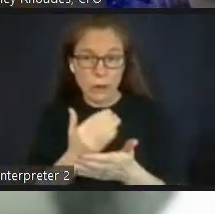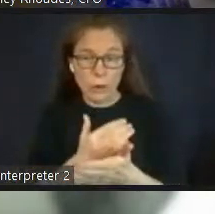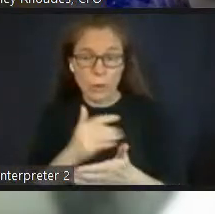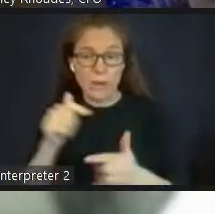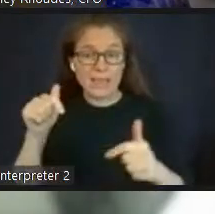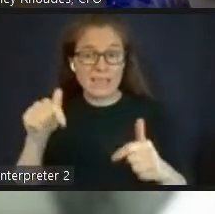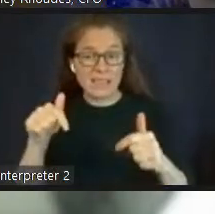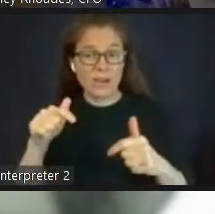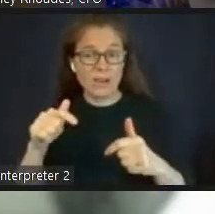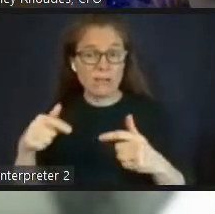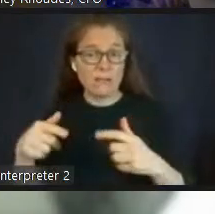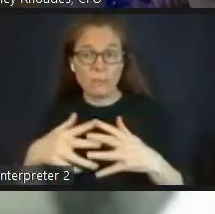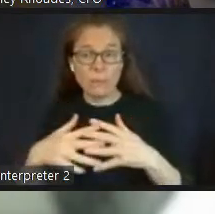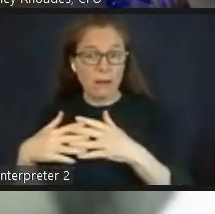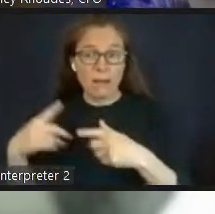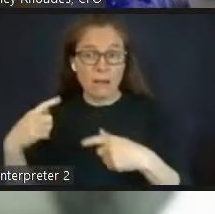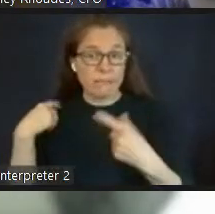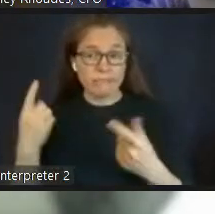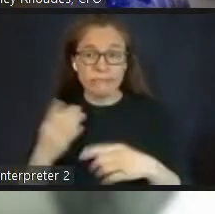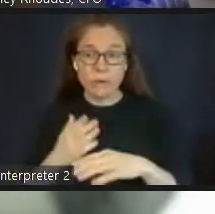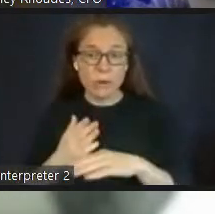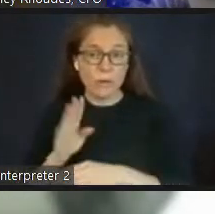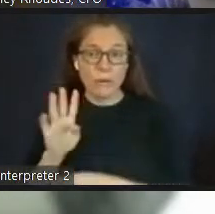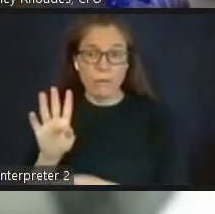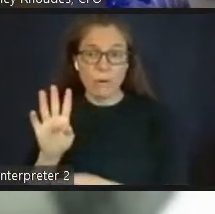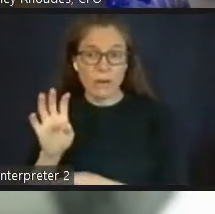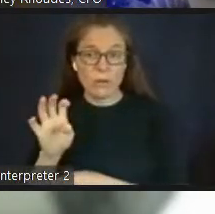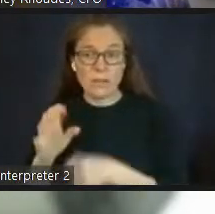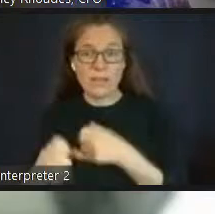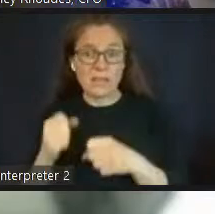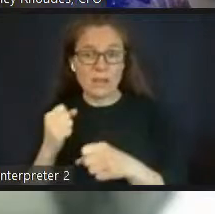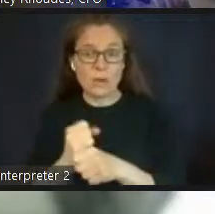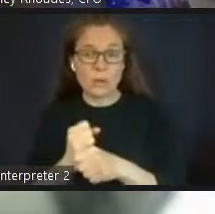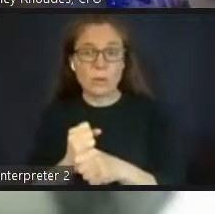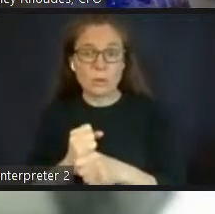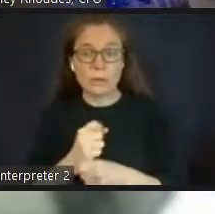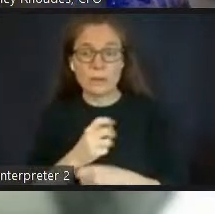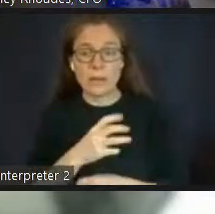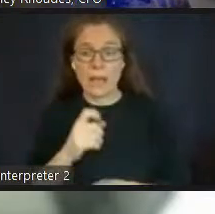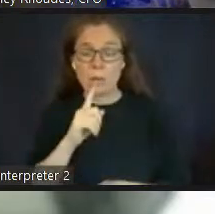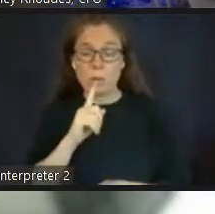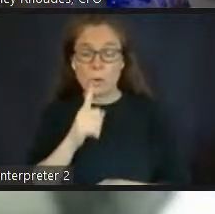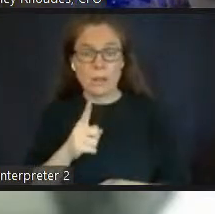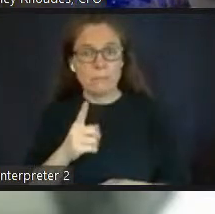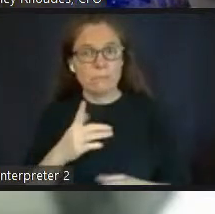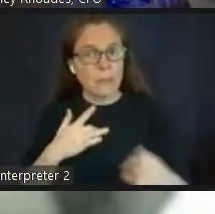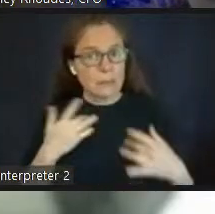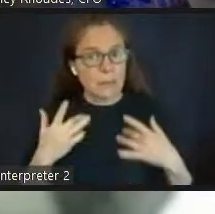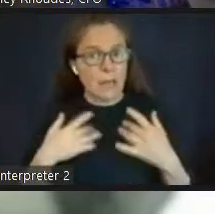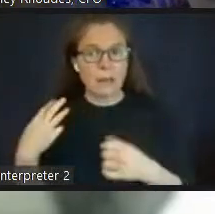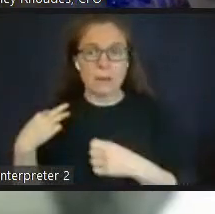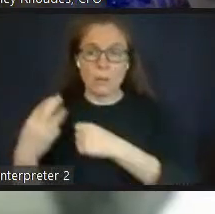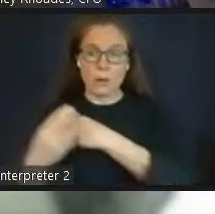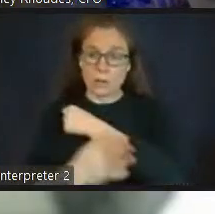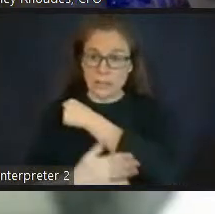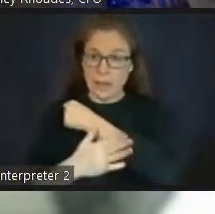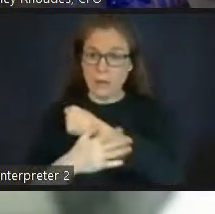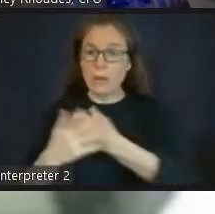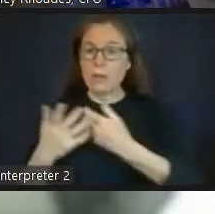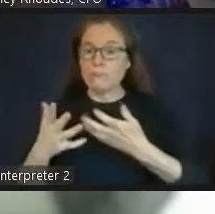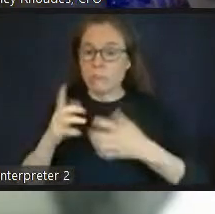country for over 400 years, and it's really exciting that Washington County has committed